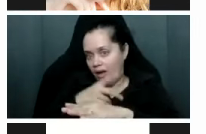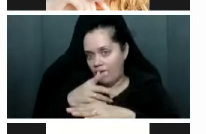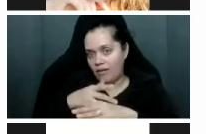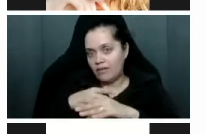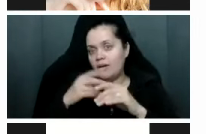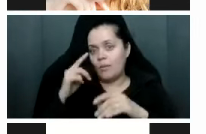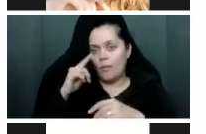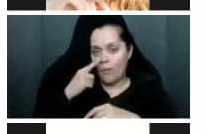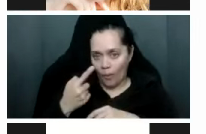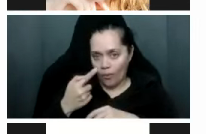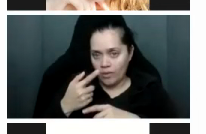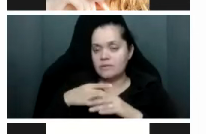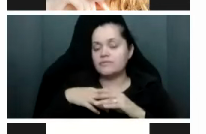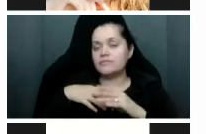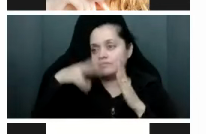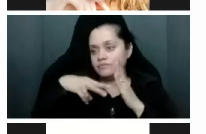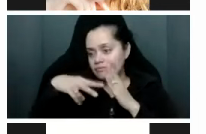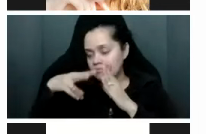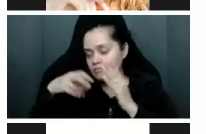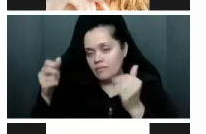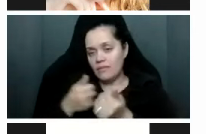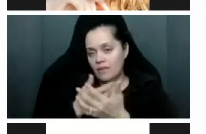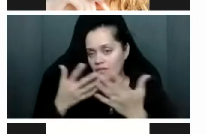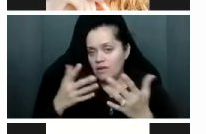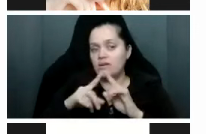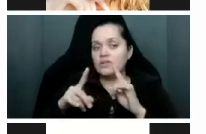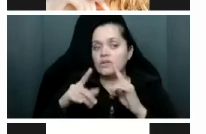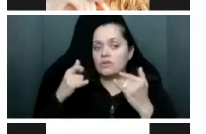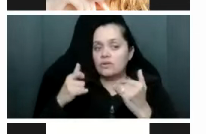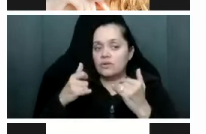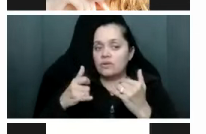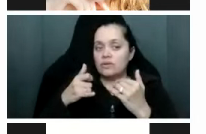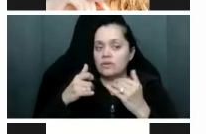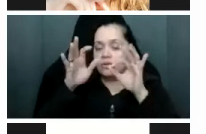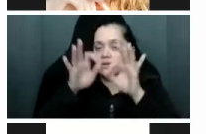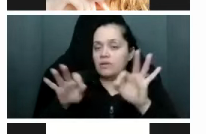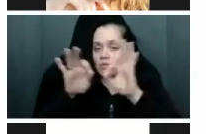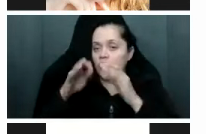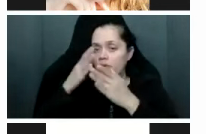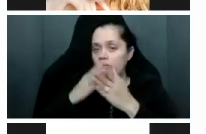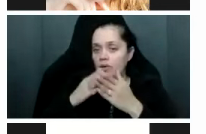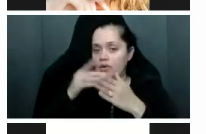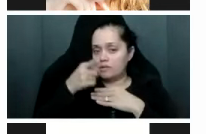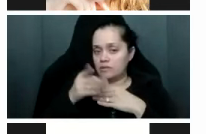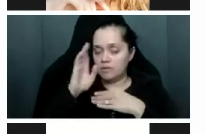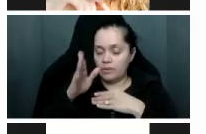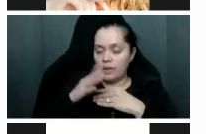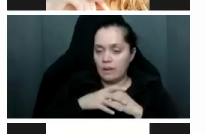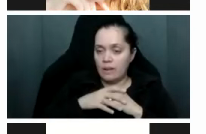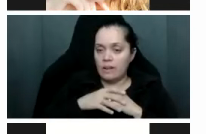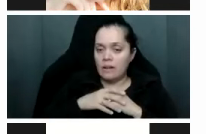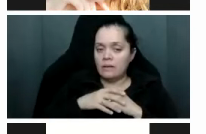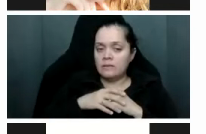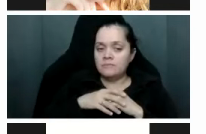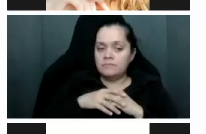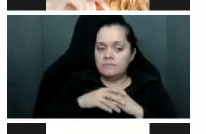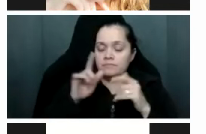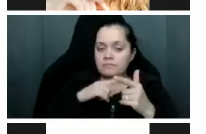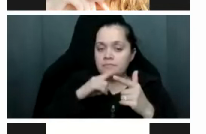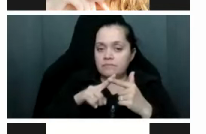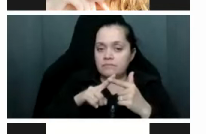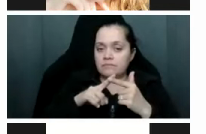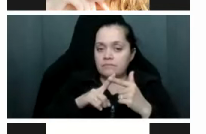dull just to read everything to you. So I'm going to hit the key things, the highlighting certain things, and I'll ask you to